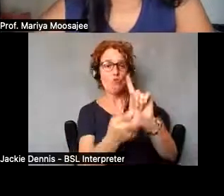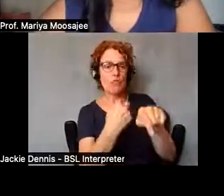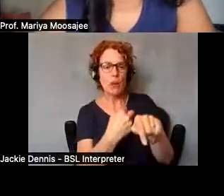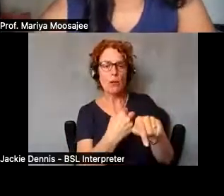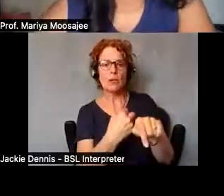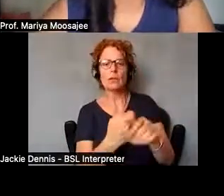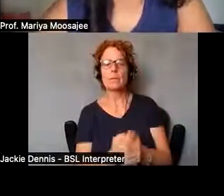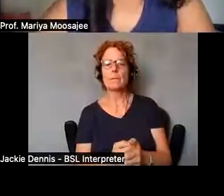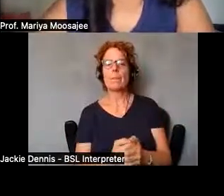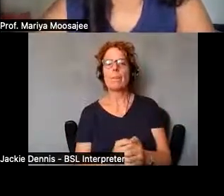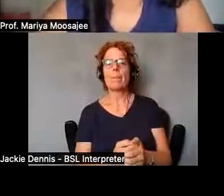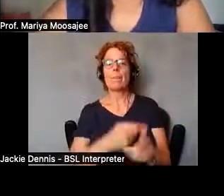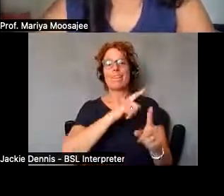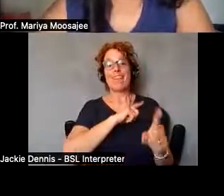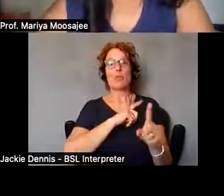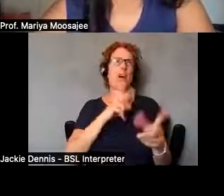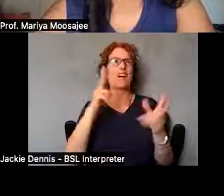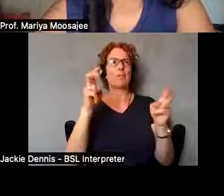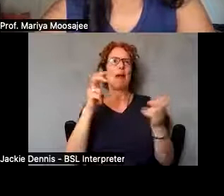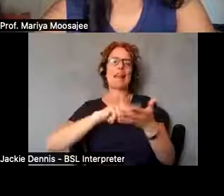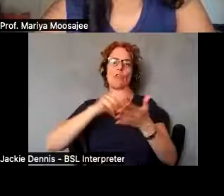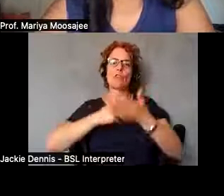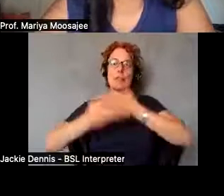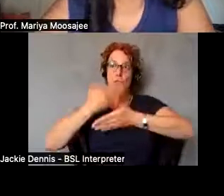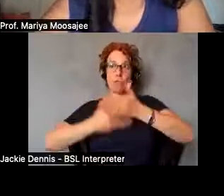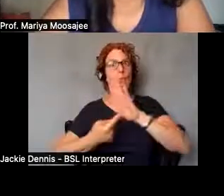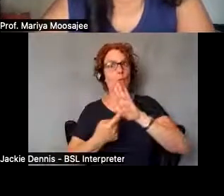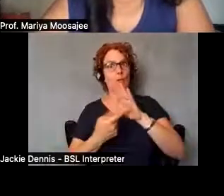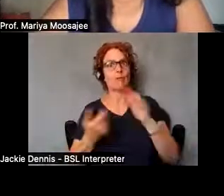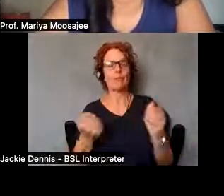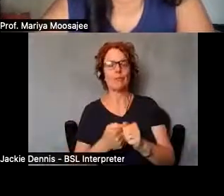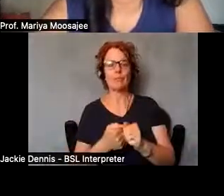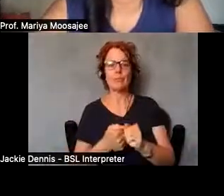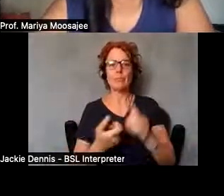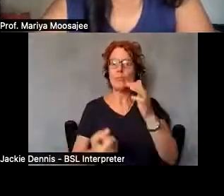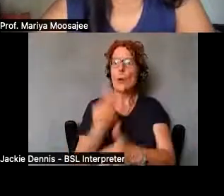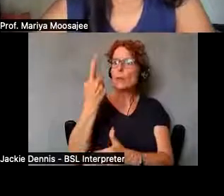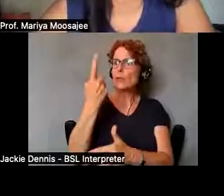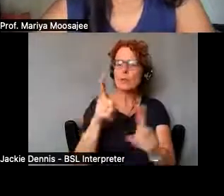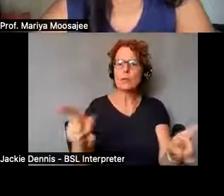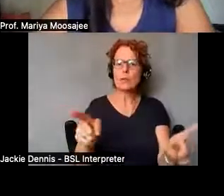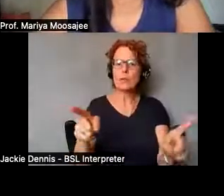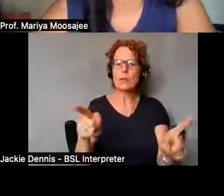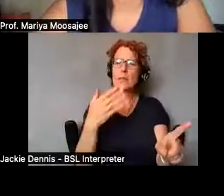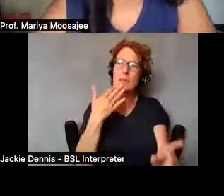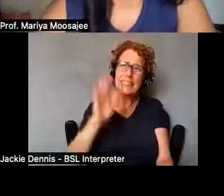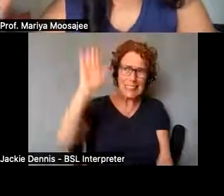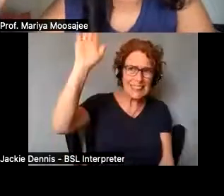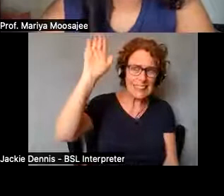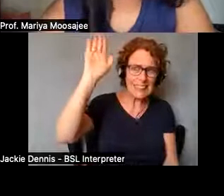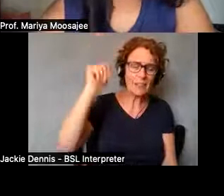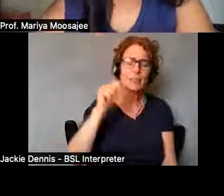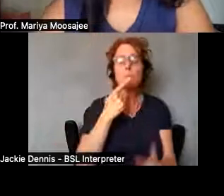treatment. And that's why natural histories are so important. So if there's ever an opportunity, please put yourself forward.